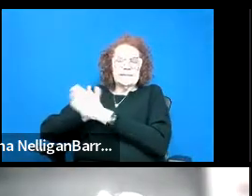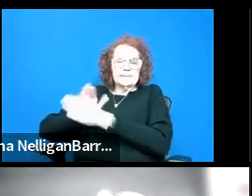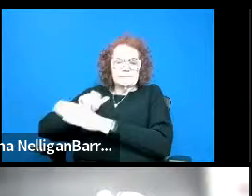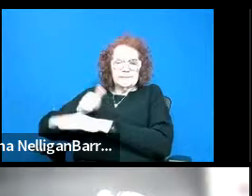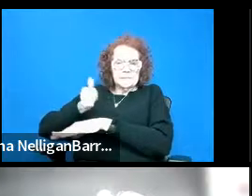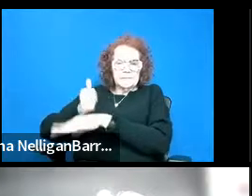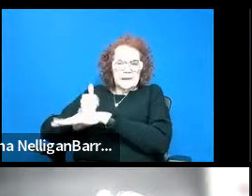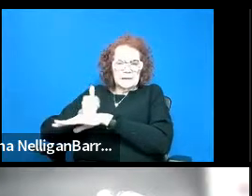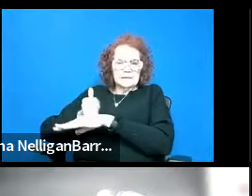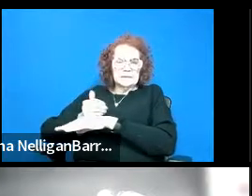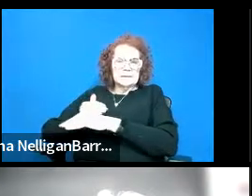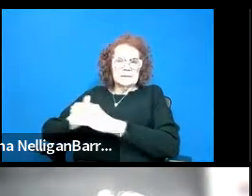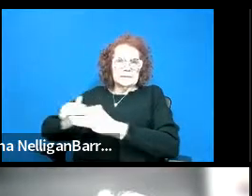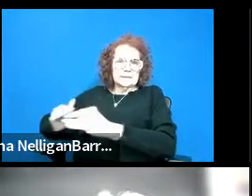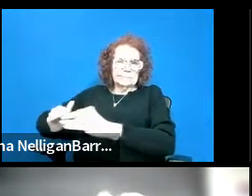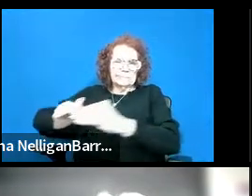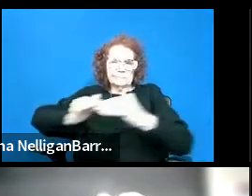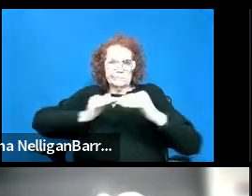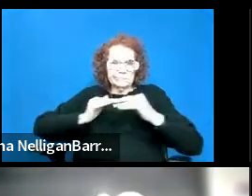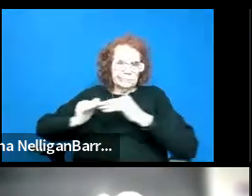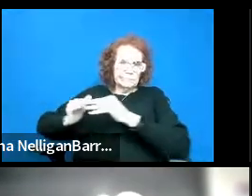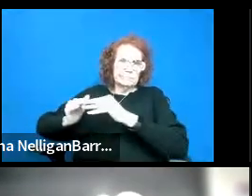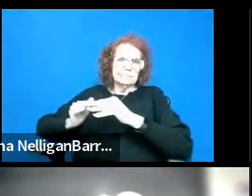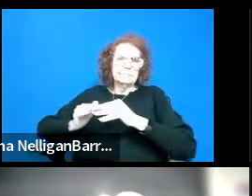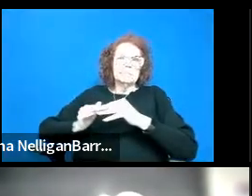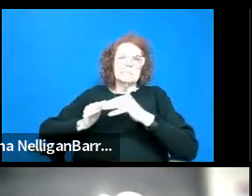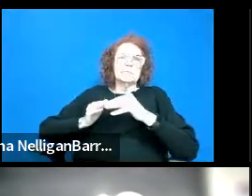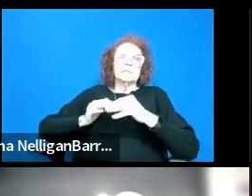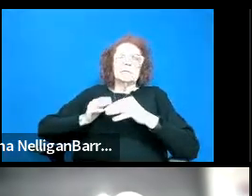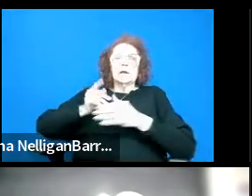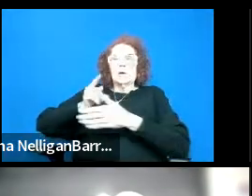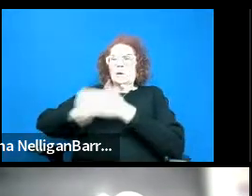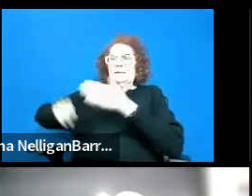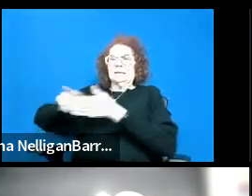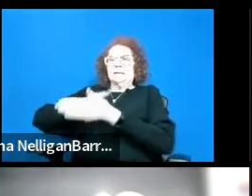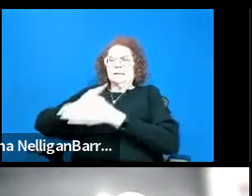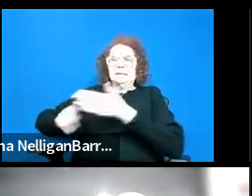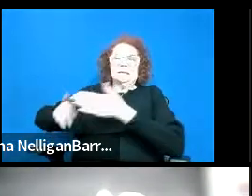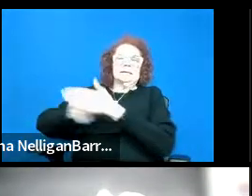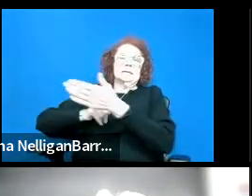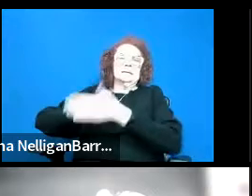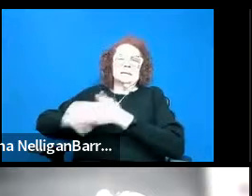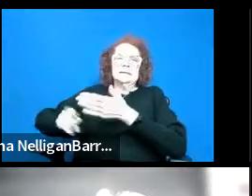discrimination or making the program look like we're protecting the Park Avenue